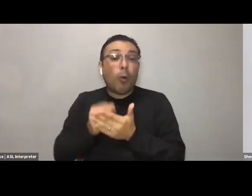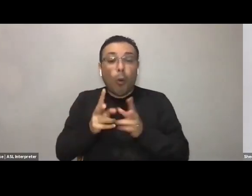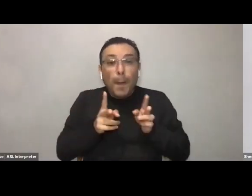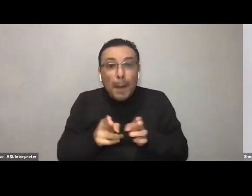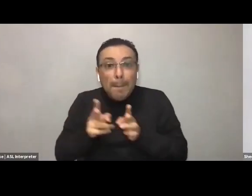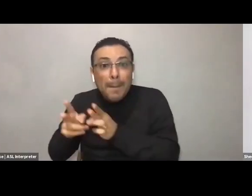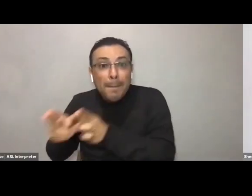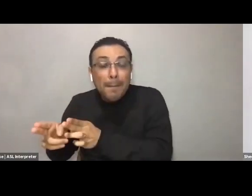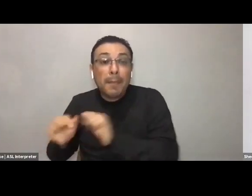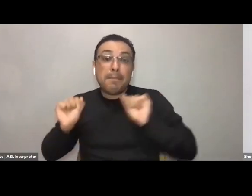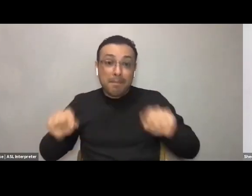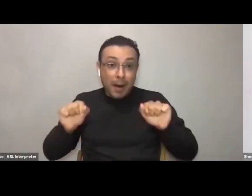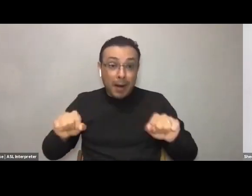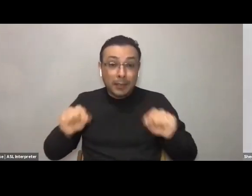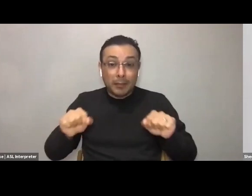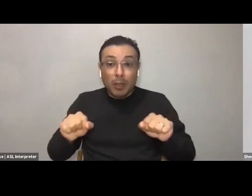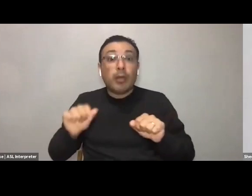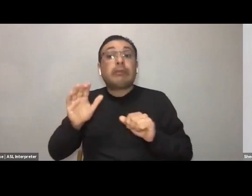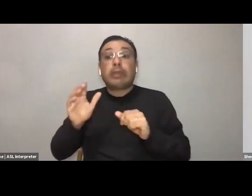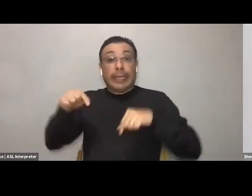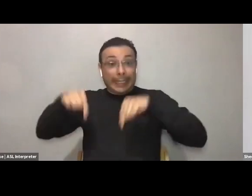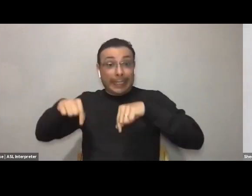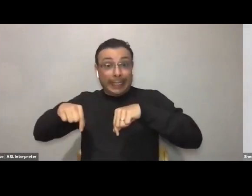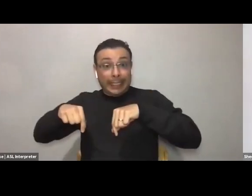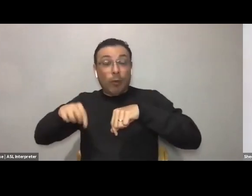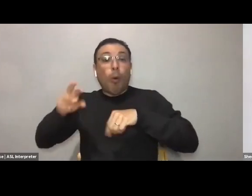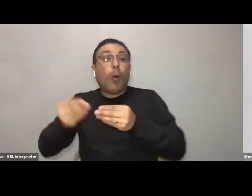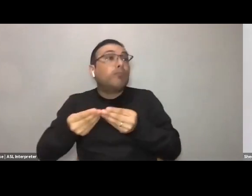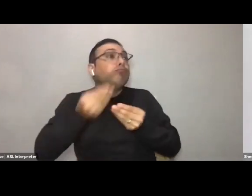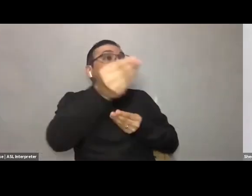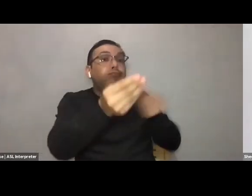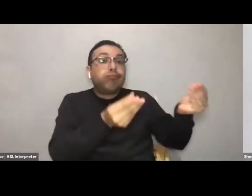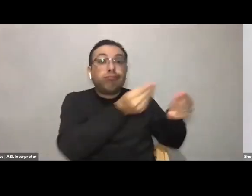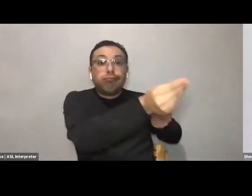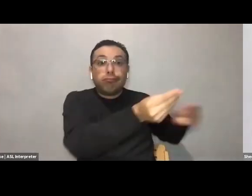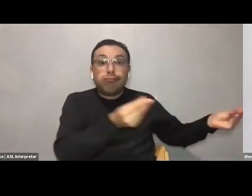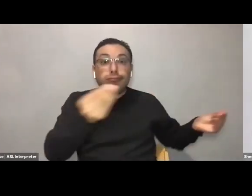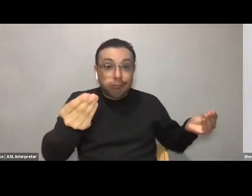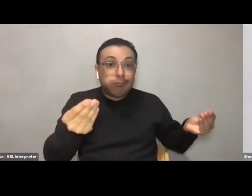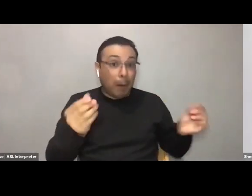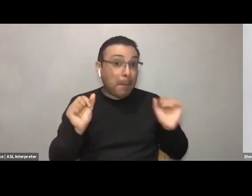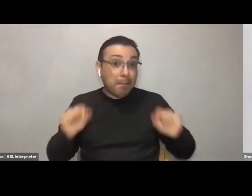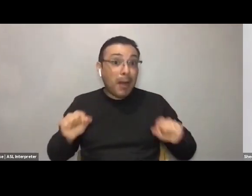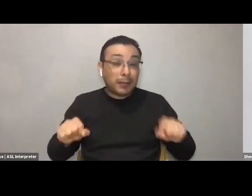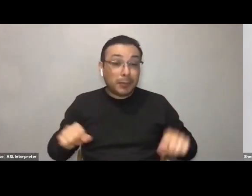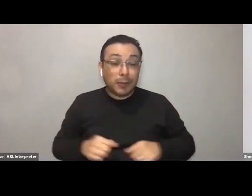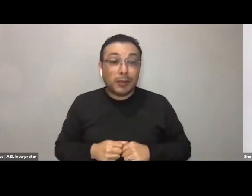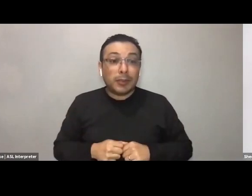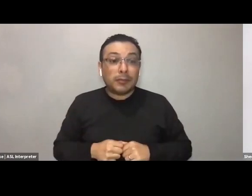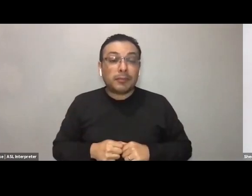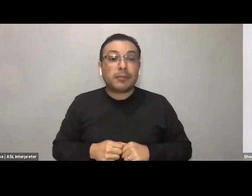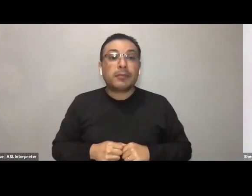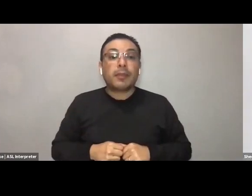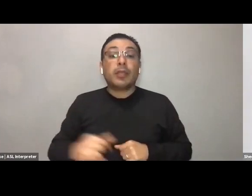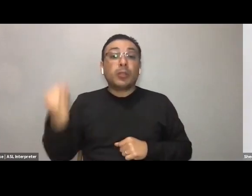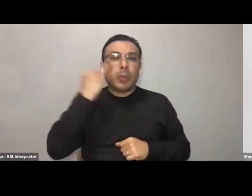consistent with our mission. If you do not wish your name to be included in this recording, please direct any